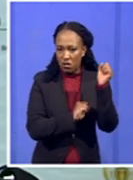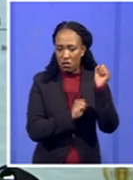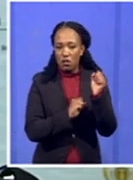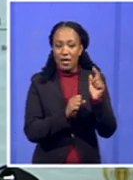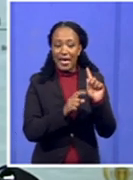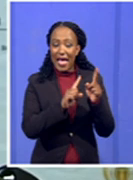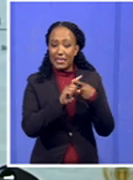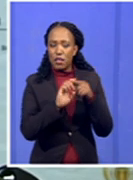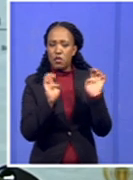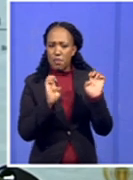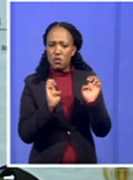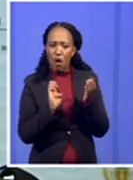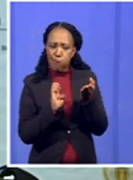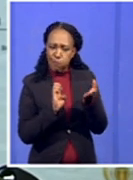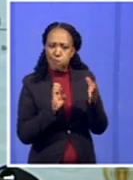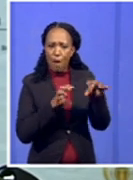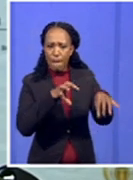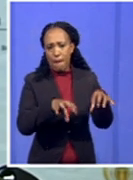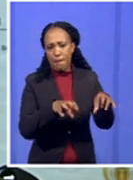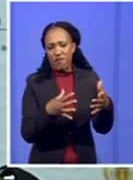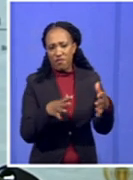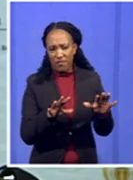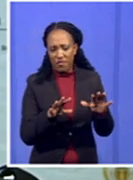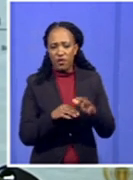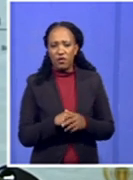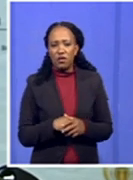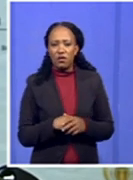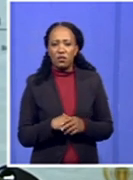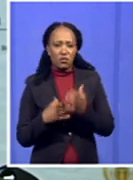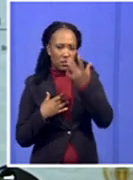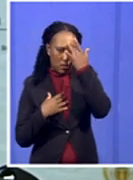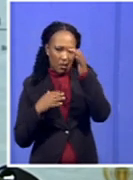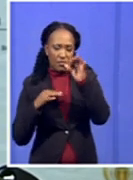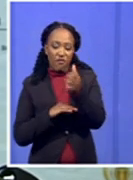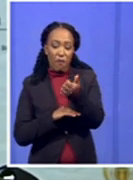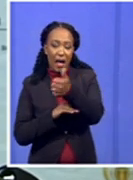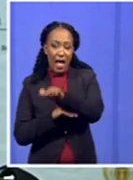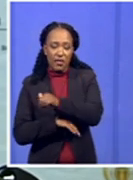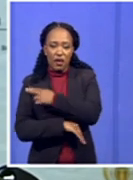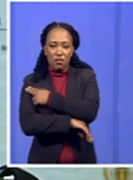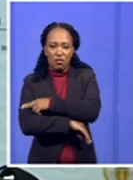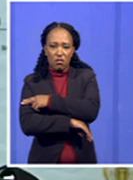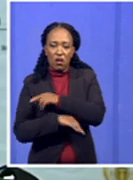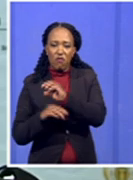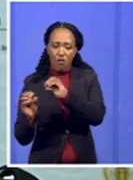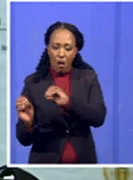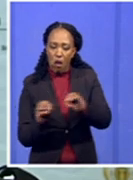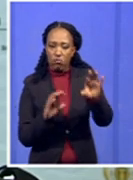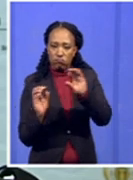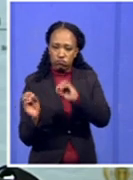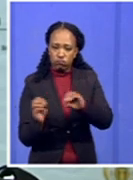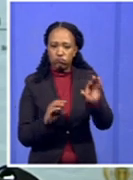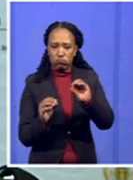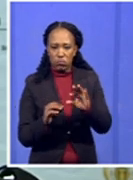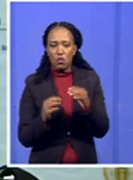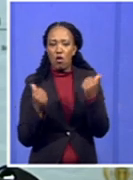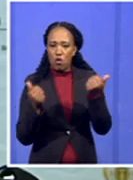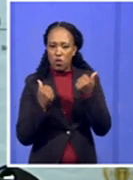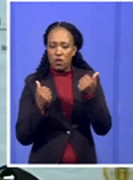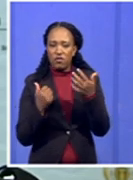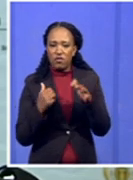and emergency. So the process to relocate patients from surrounding facilities, as I said, has already begun starting